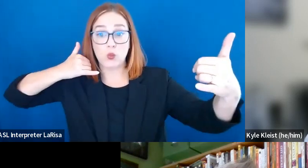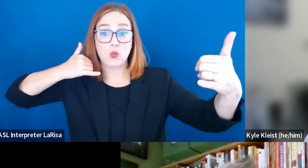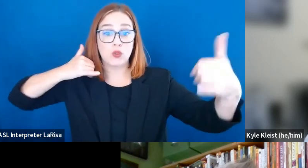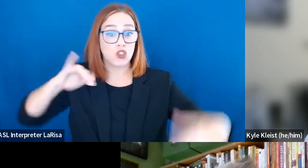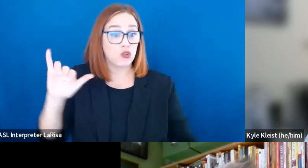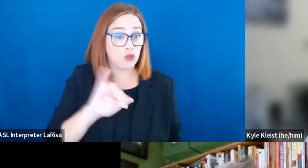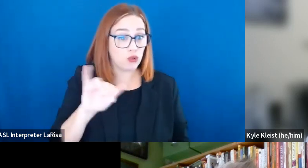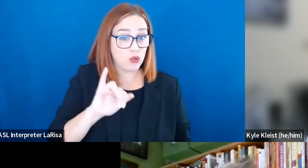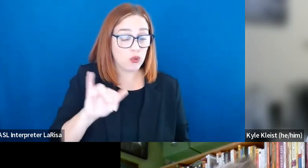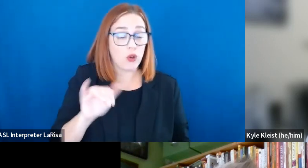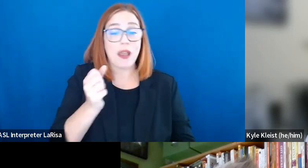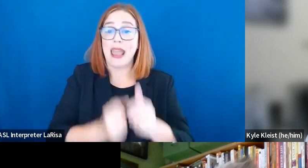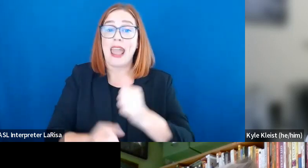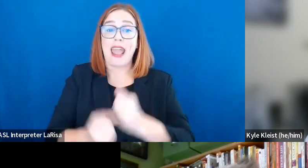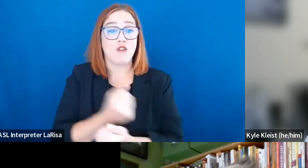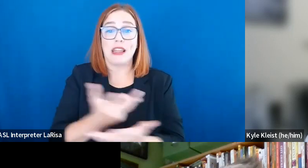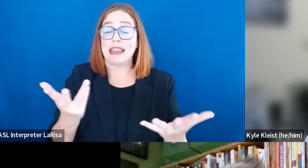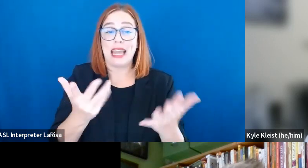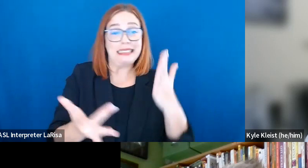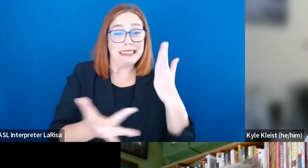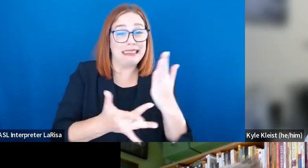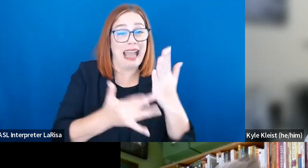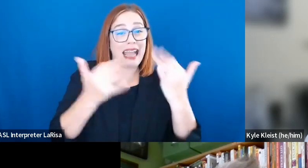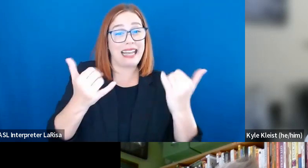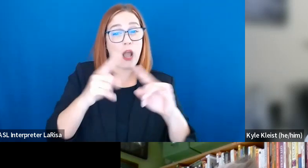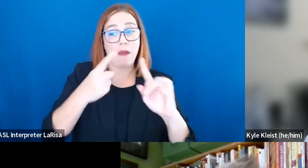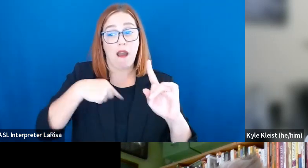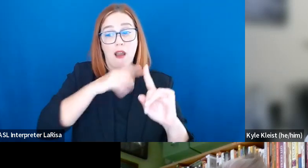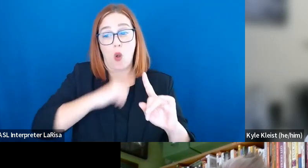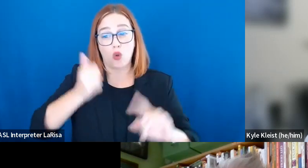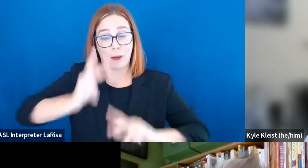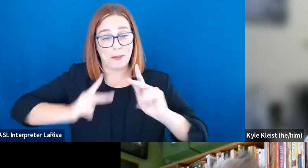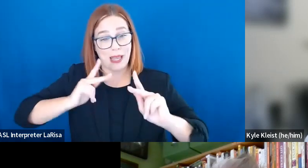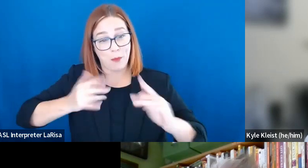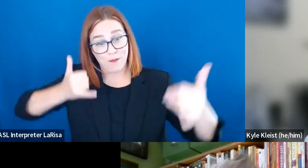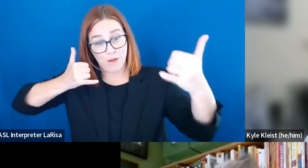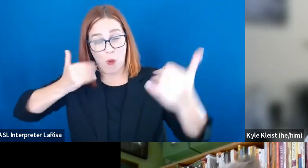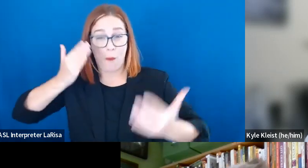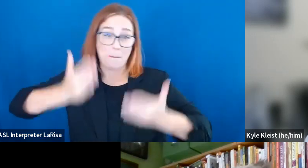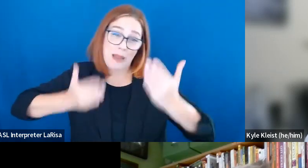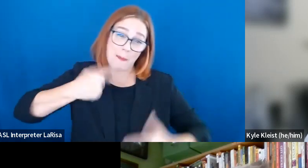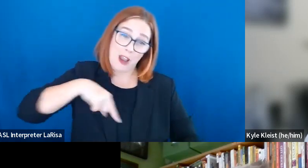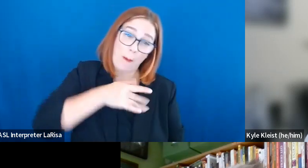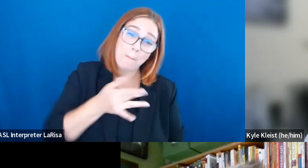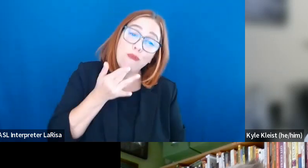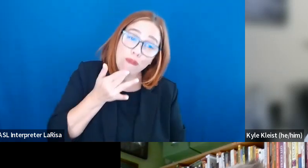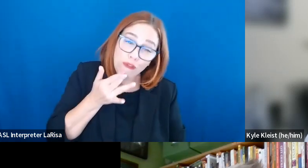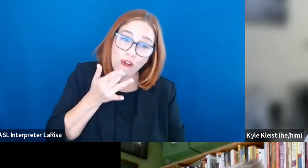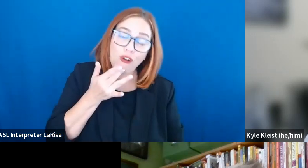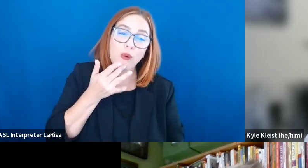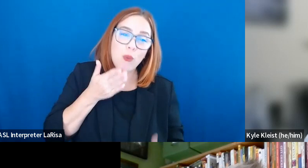to technology now. But for some of us older folks, you know, that may be our preferred way of communicating